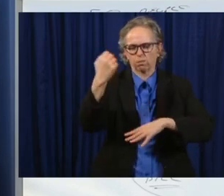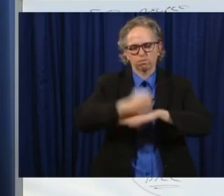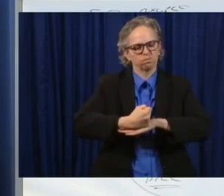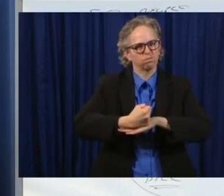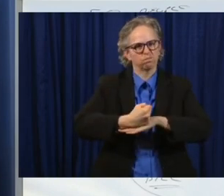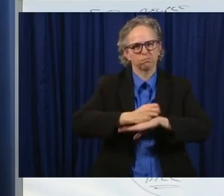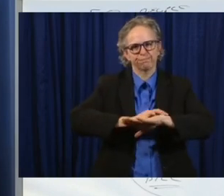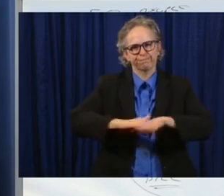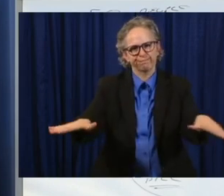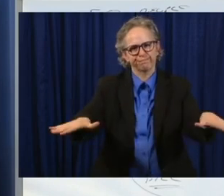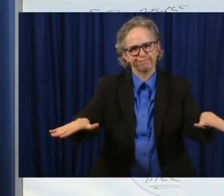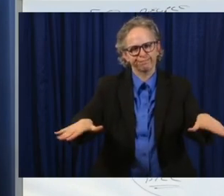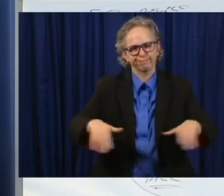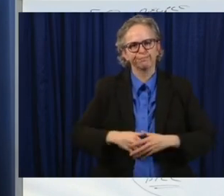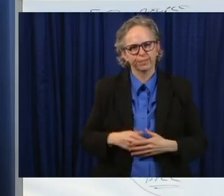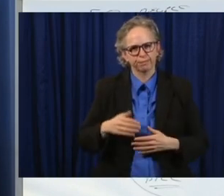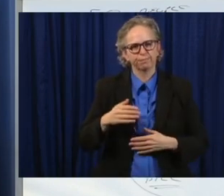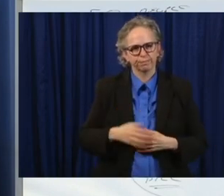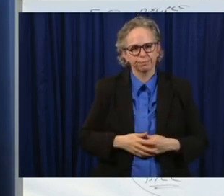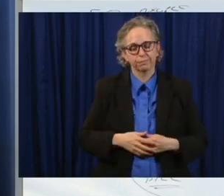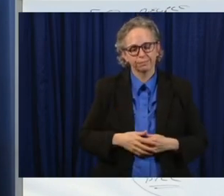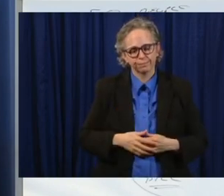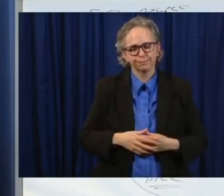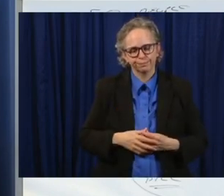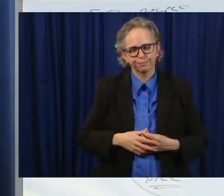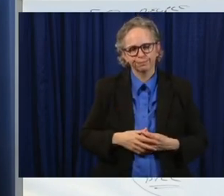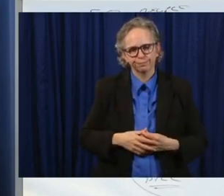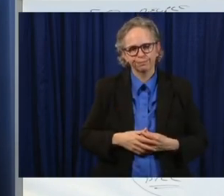The other thing is we start back in,